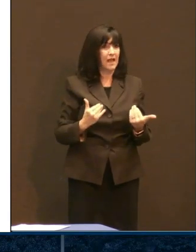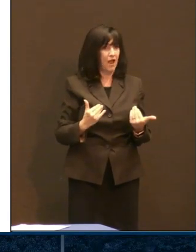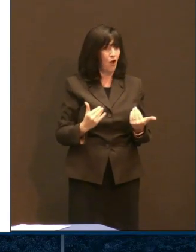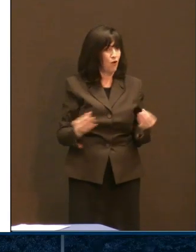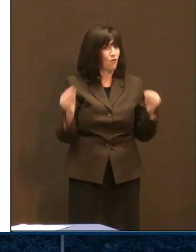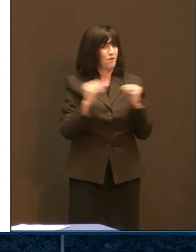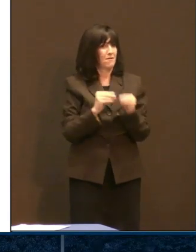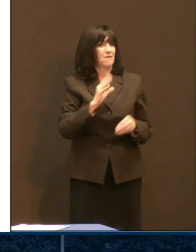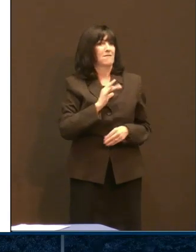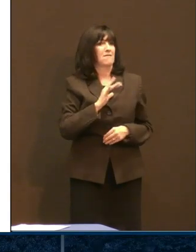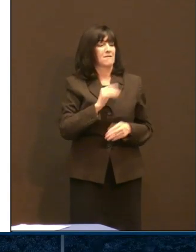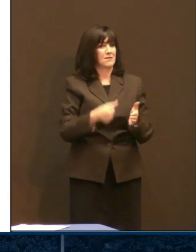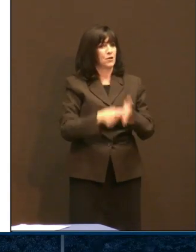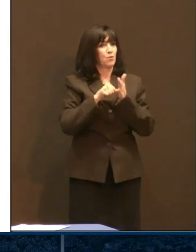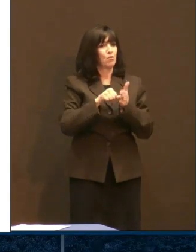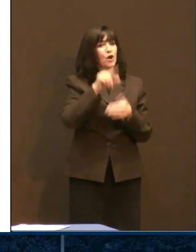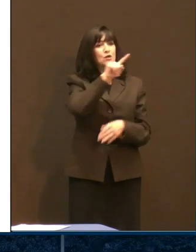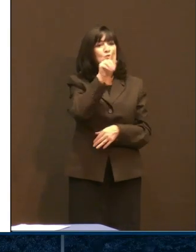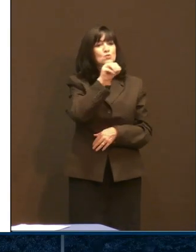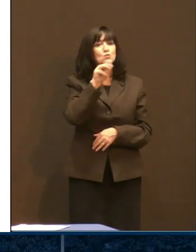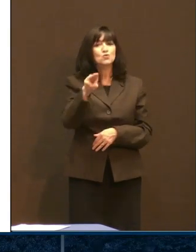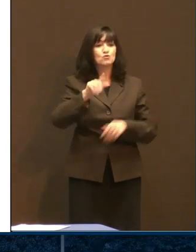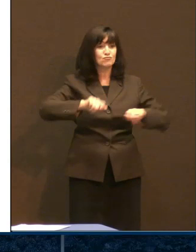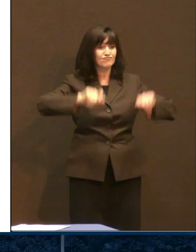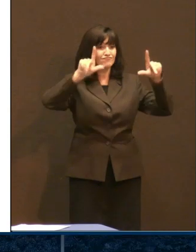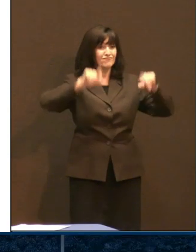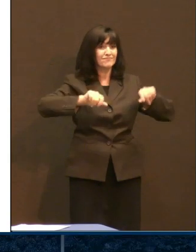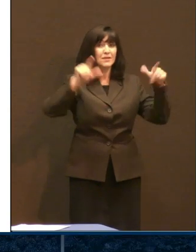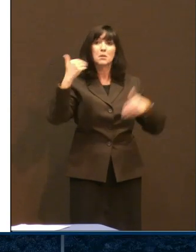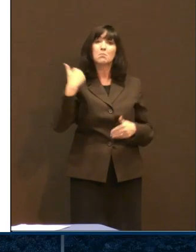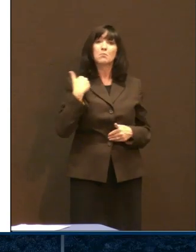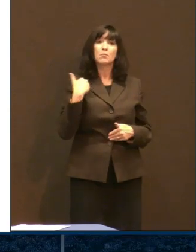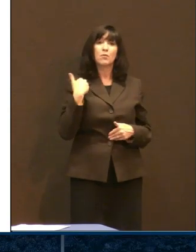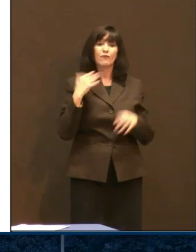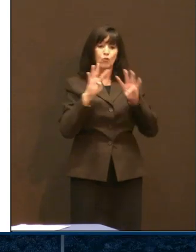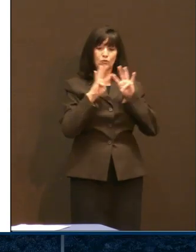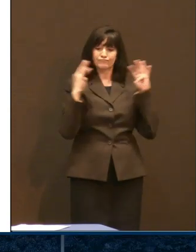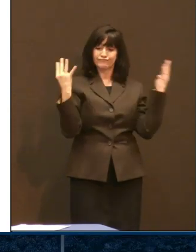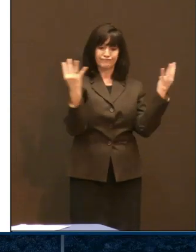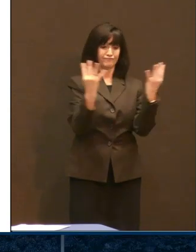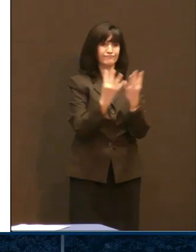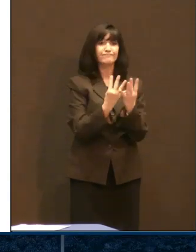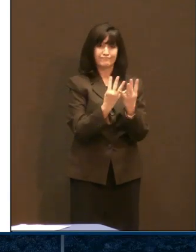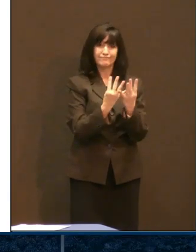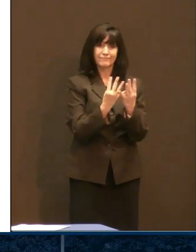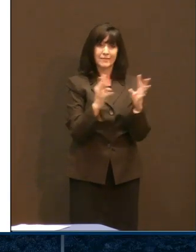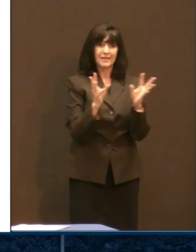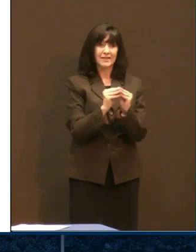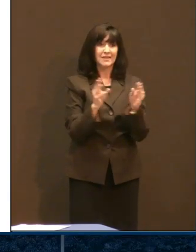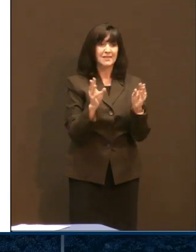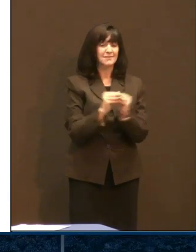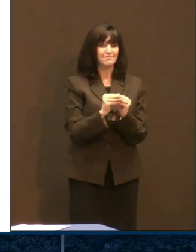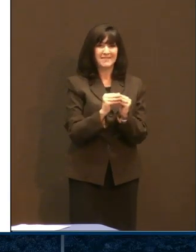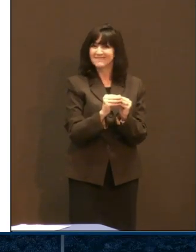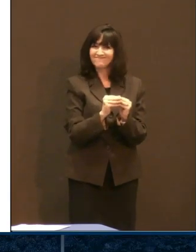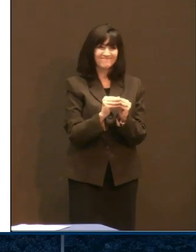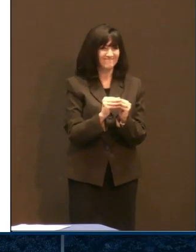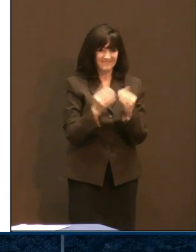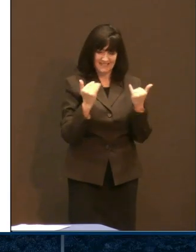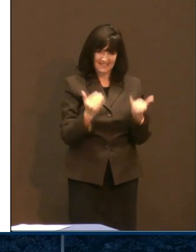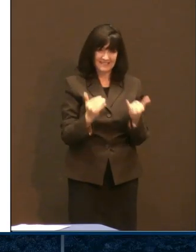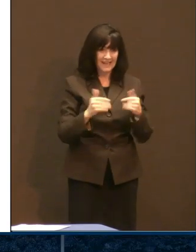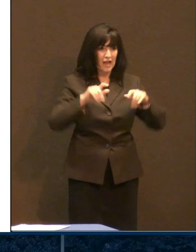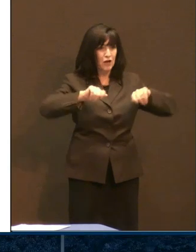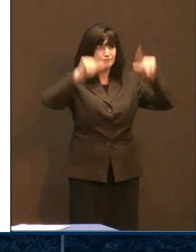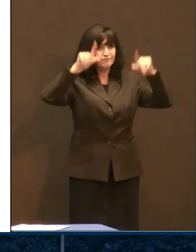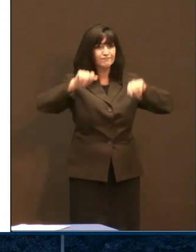It's obviously the way we do public meetings now. It actually is pretty effective. I know people get frustrated, and